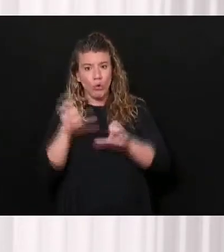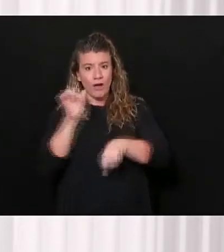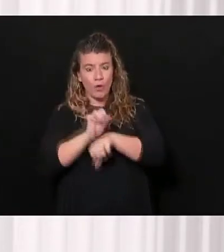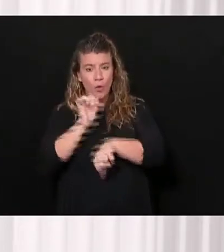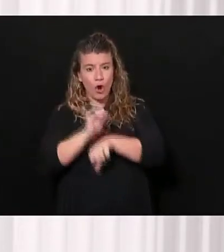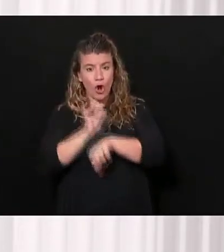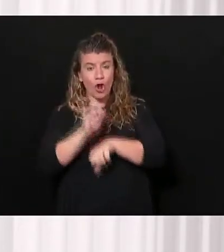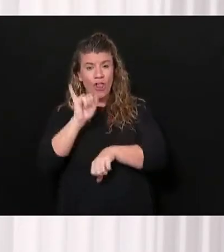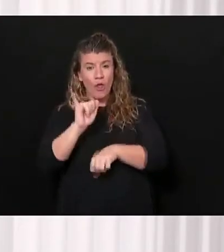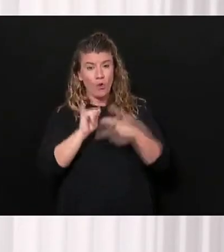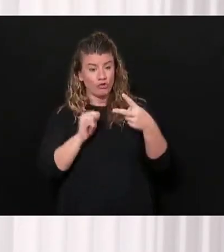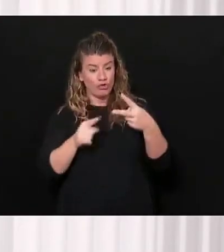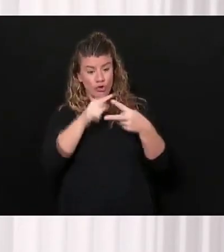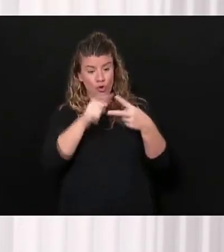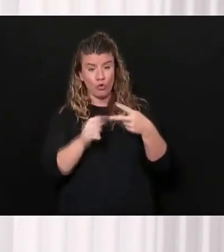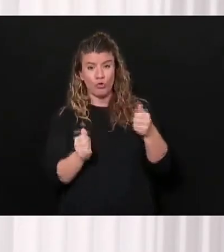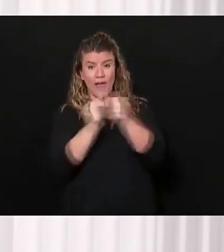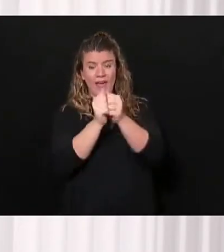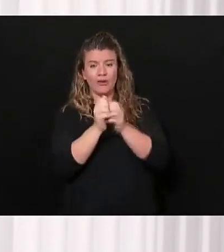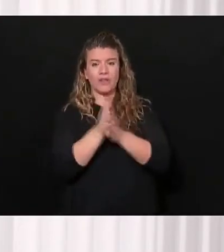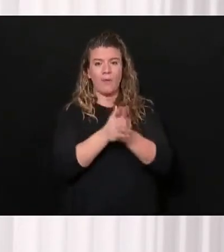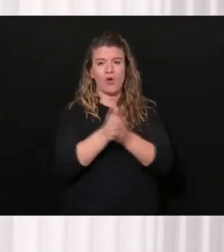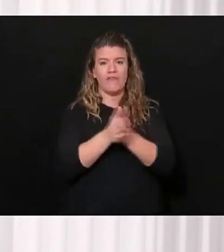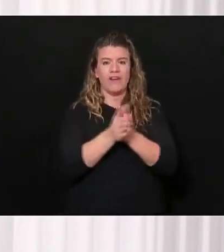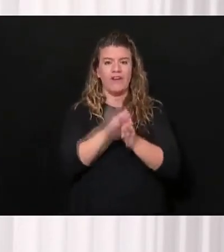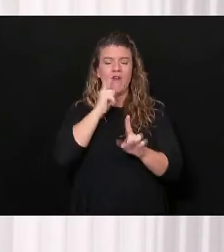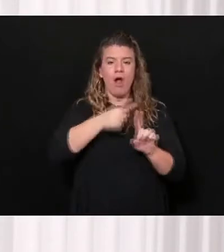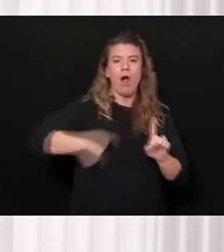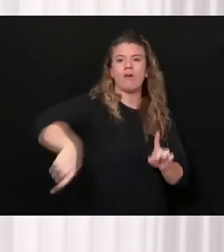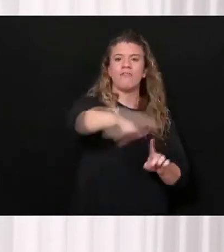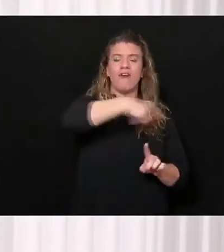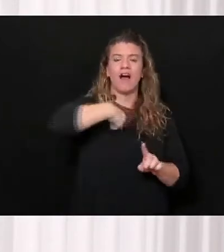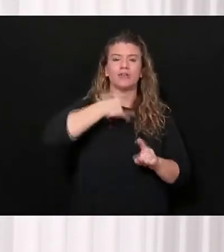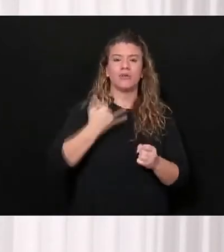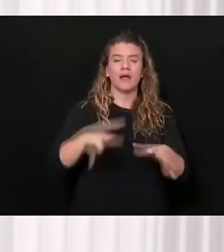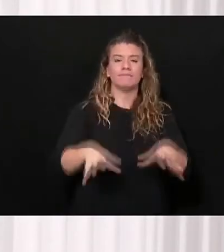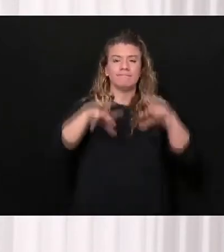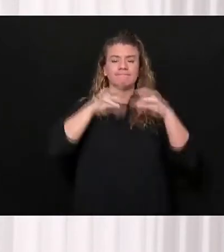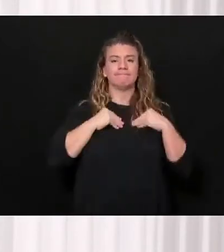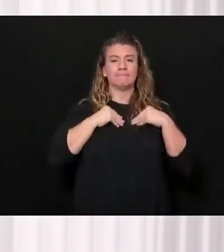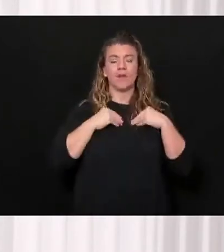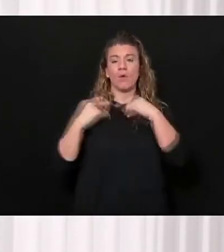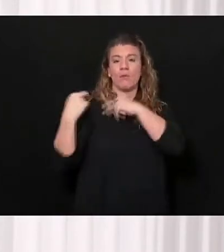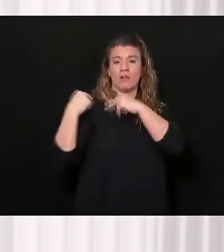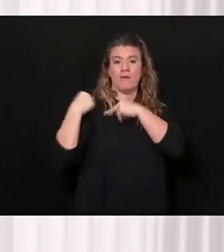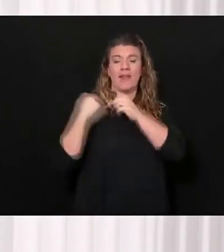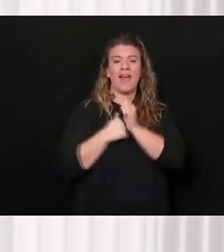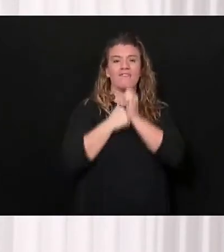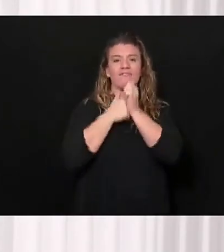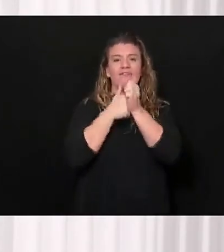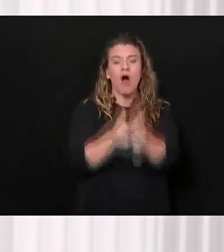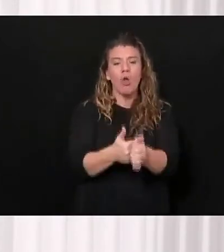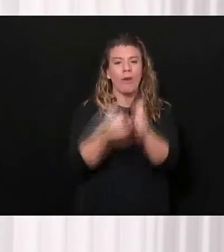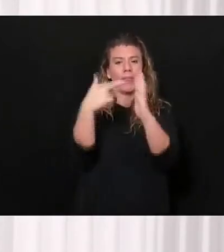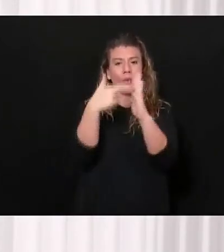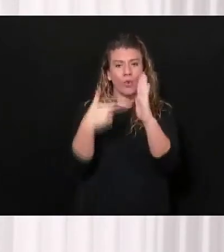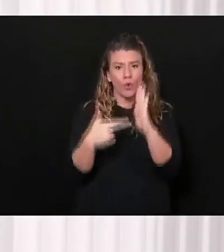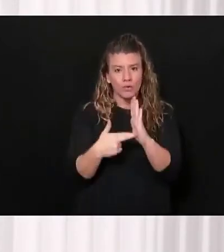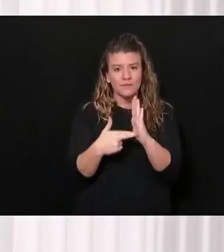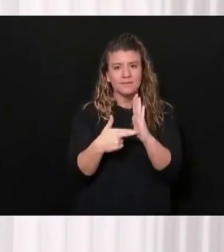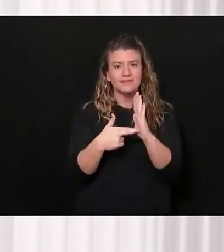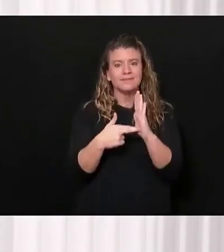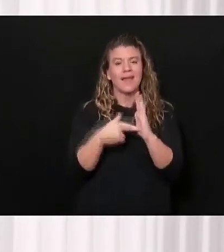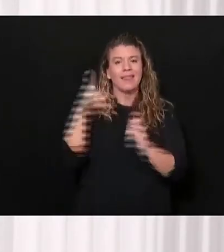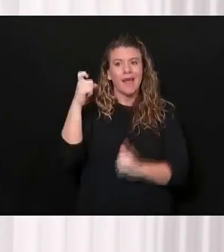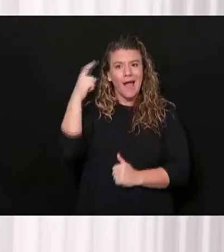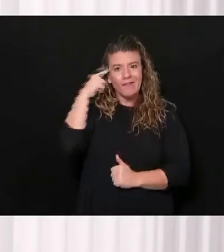us all individually to take on the responsibility of doing the things that the governor is asking us to do